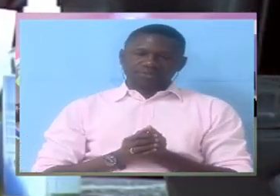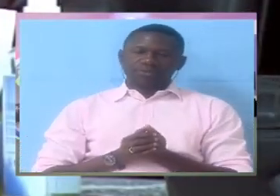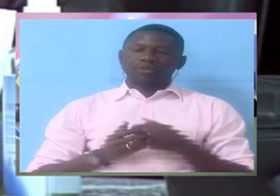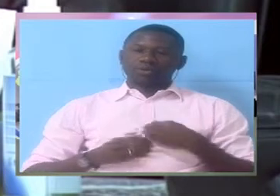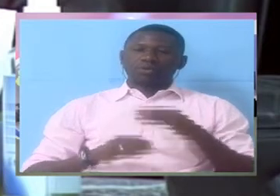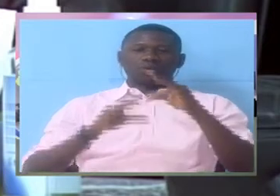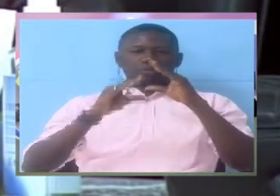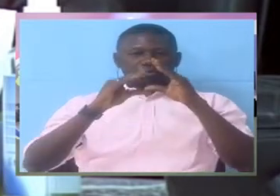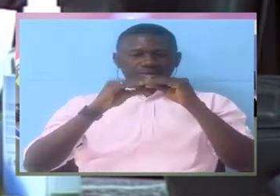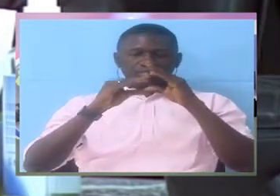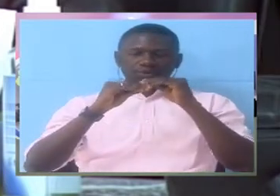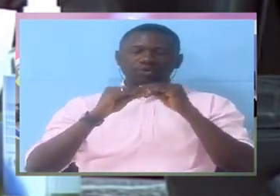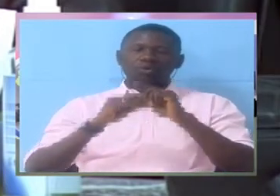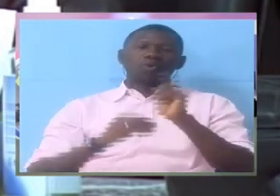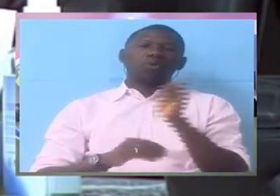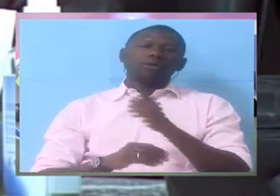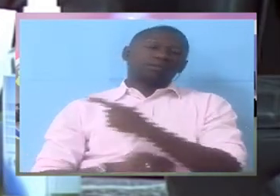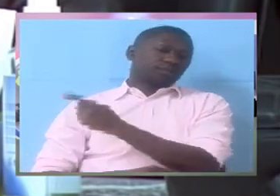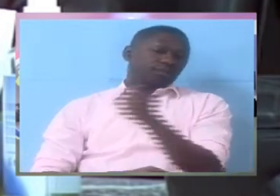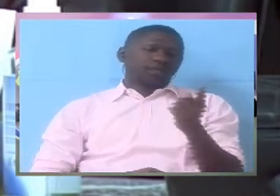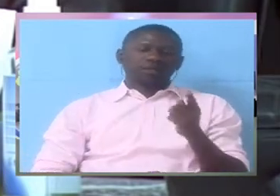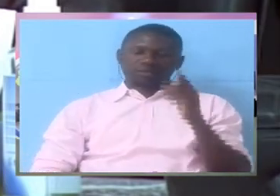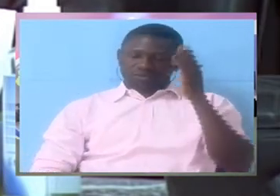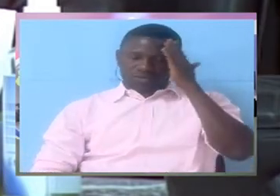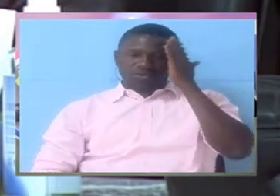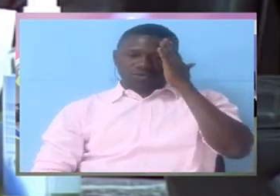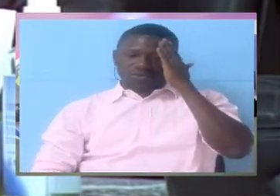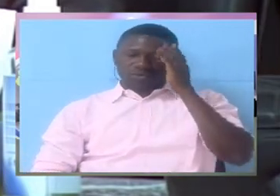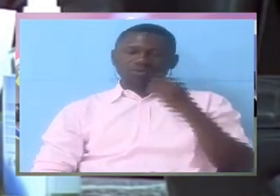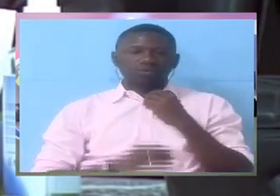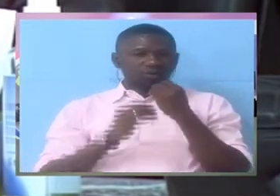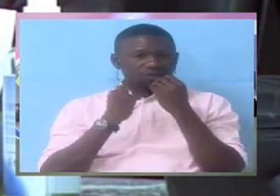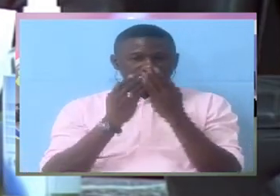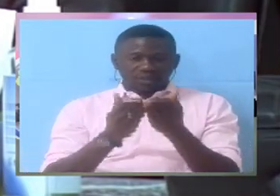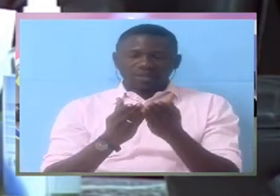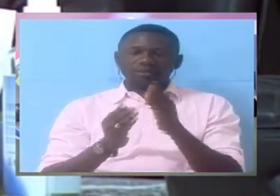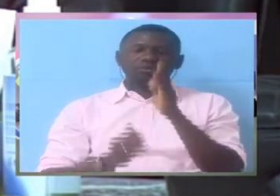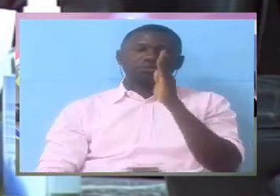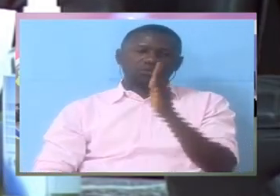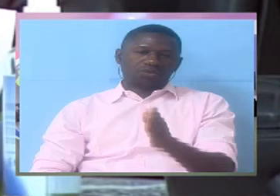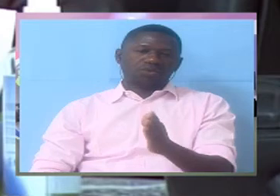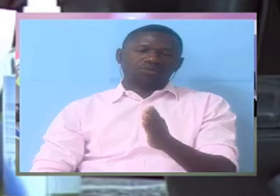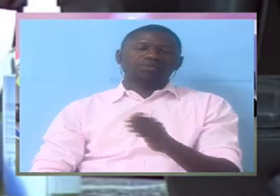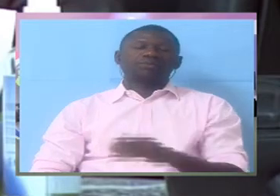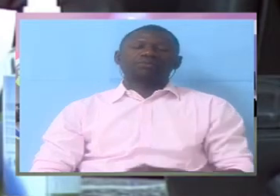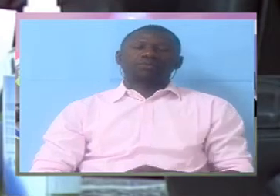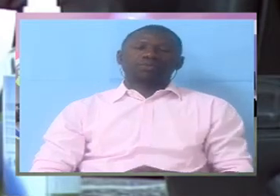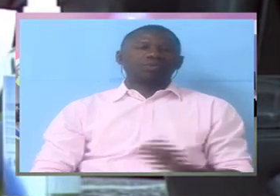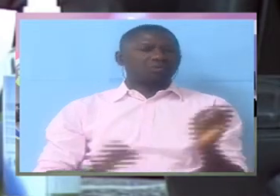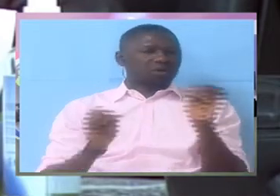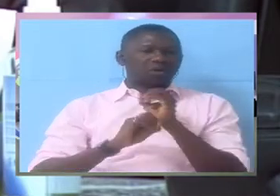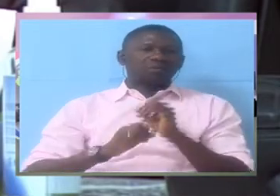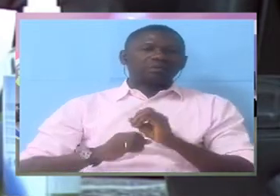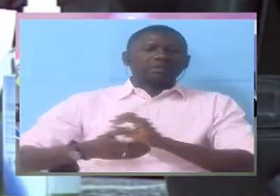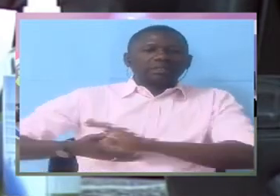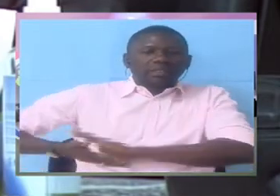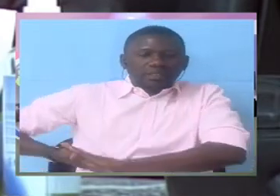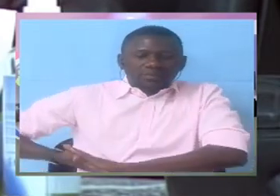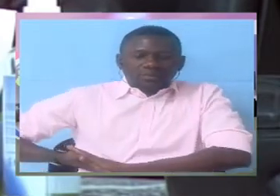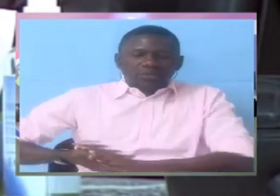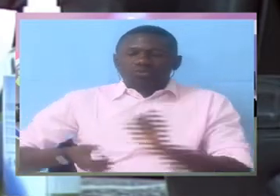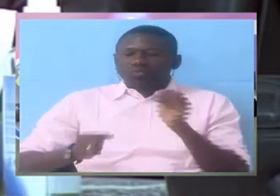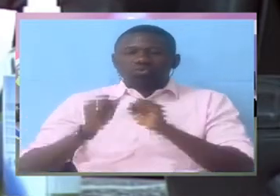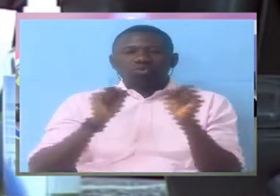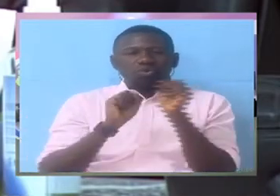to speak what they know, to say the truth without keeping anything